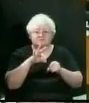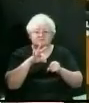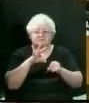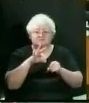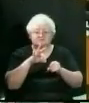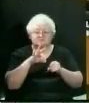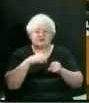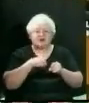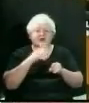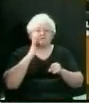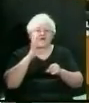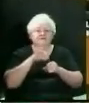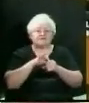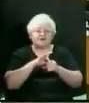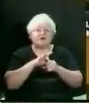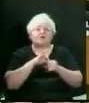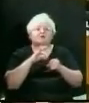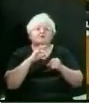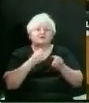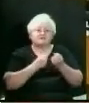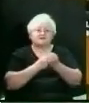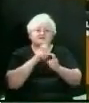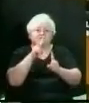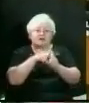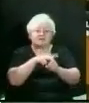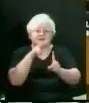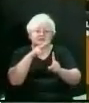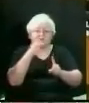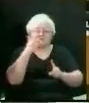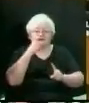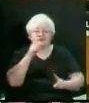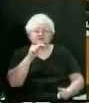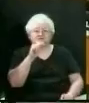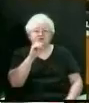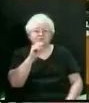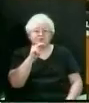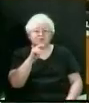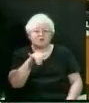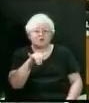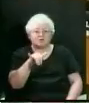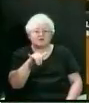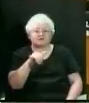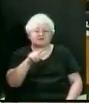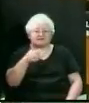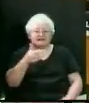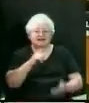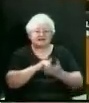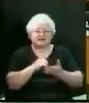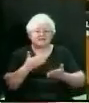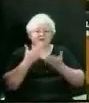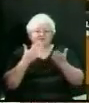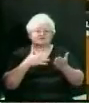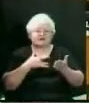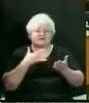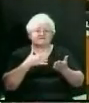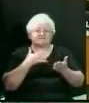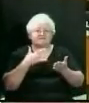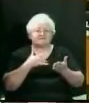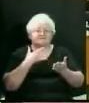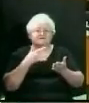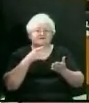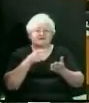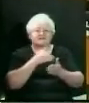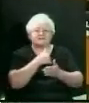I am going to vote in favor of tabling it because Tony is the one who seconded that motion, and I feel like as a member of the